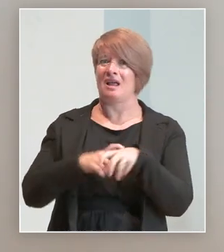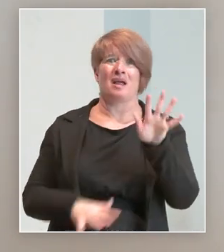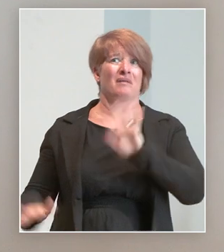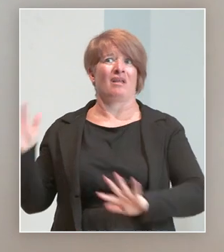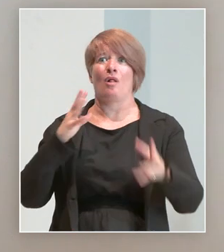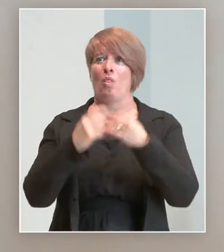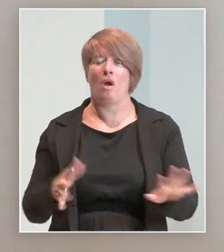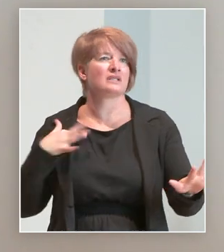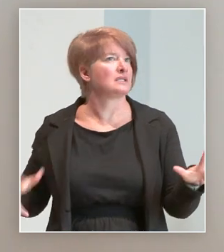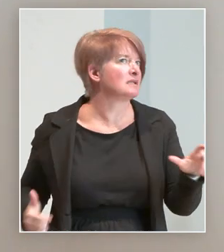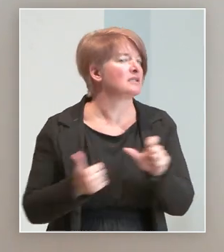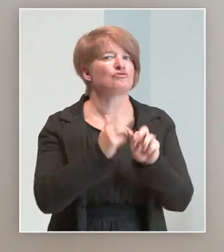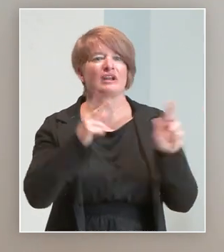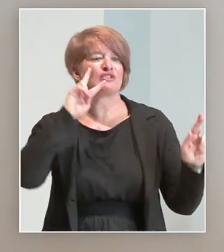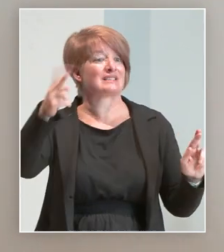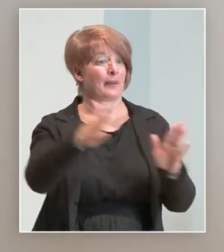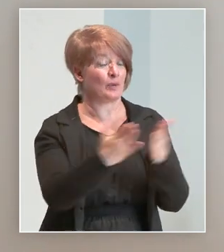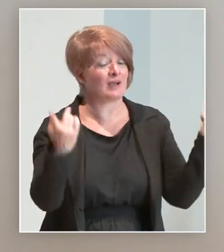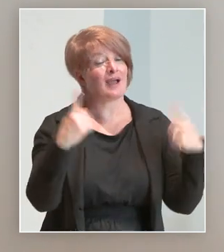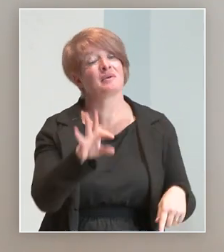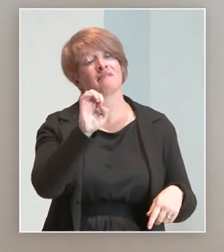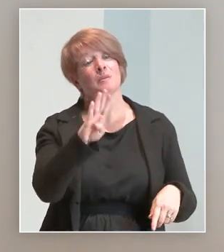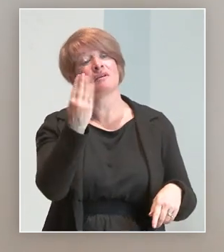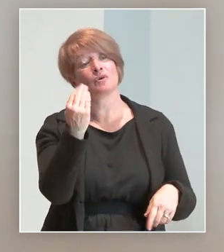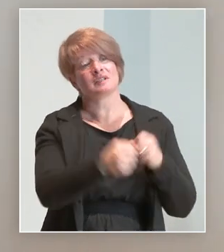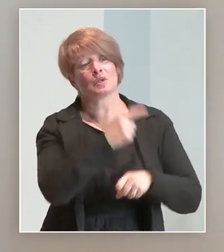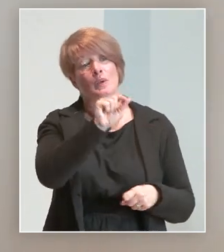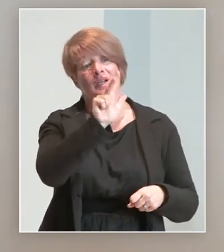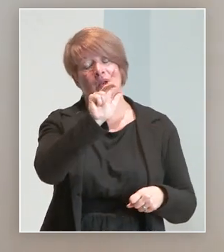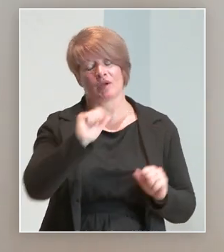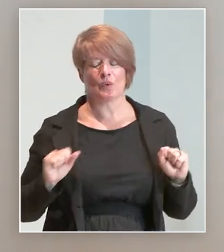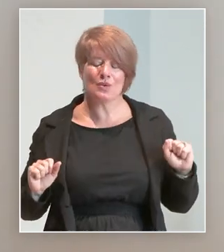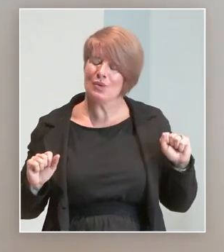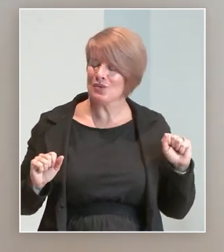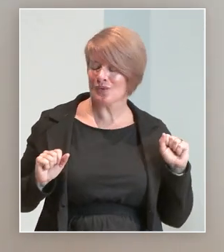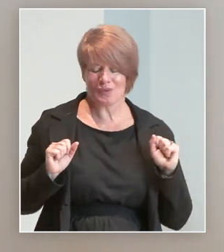second book. And on February 14, 2023,